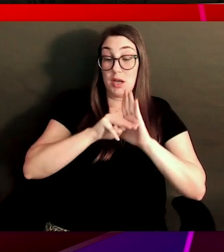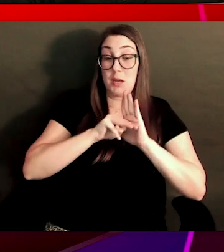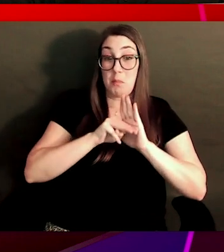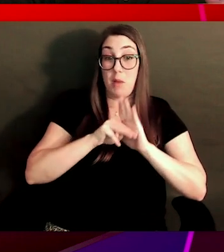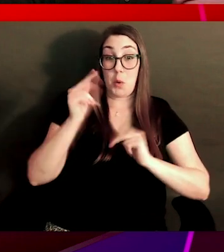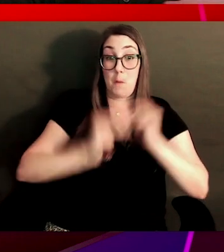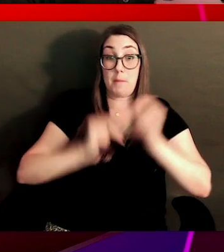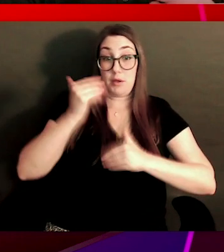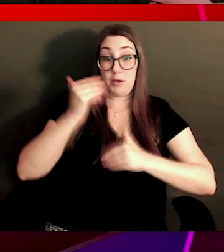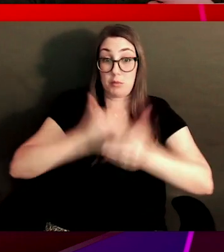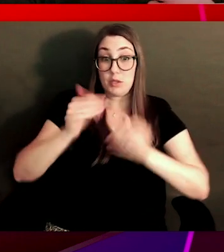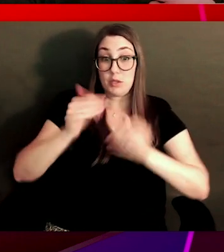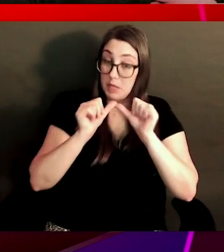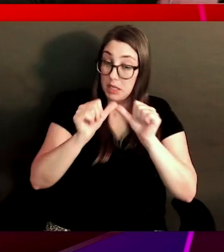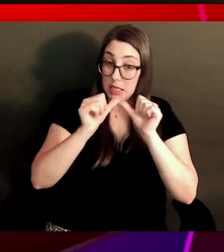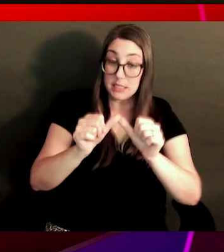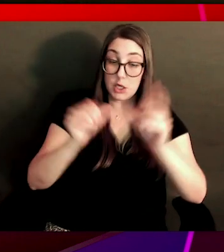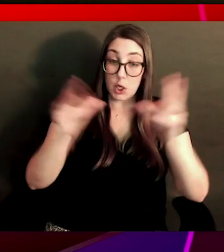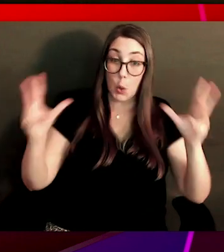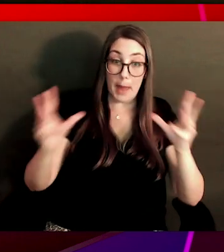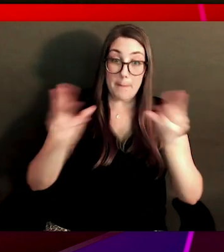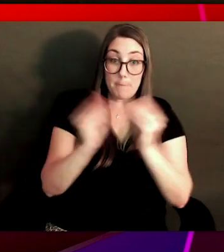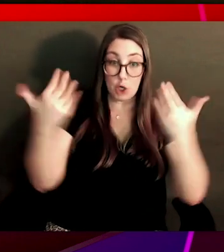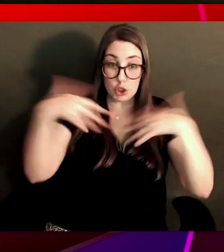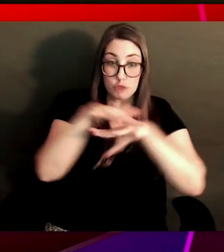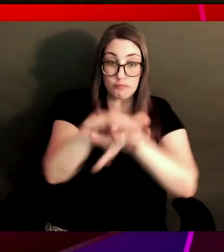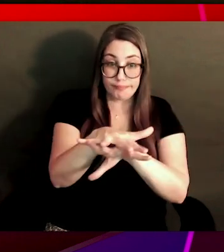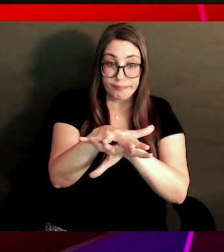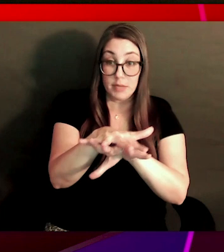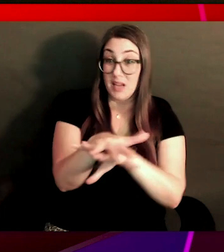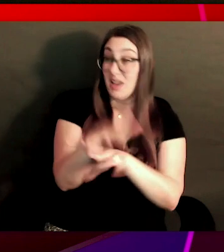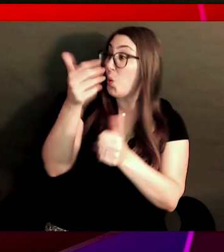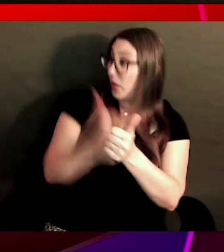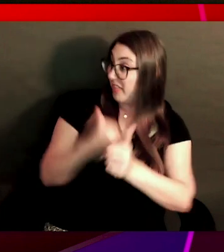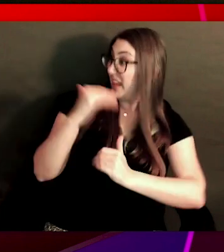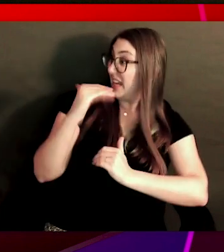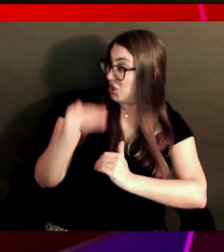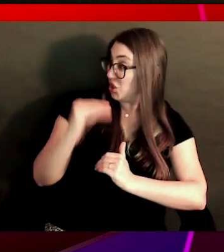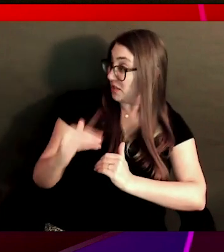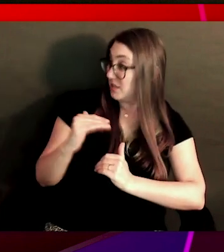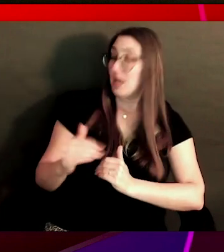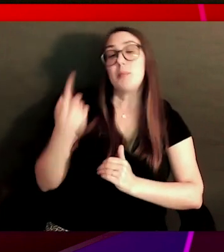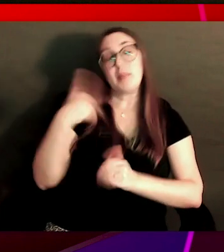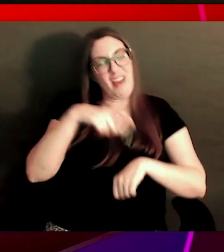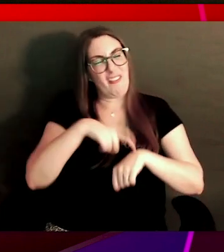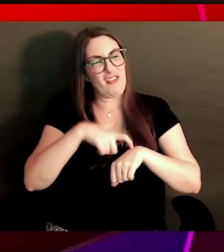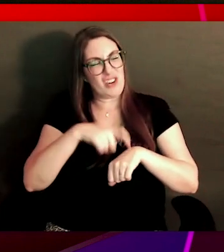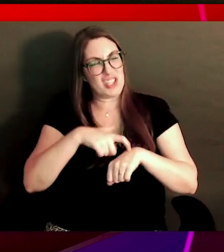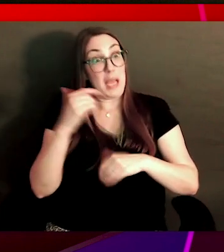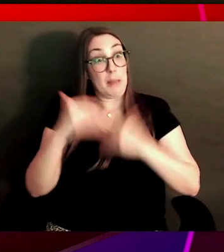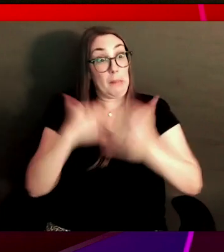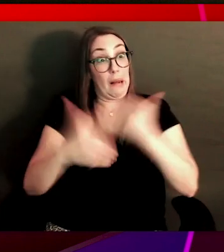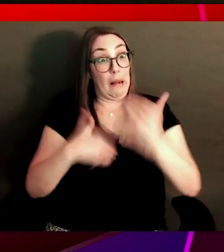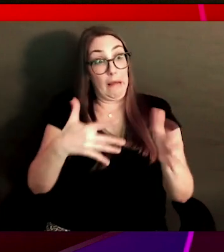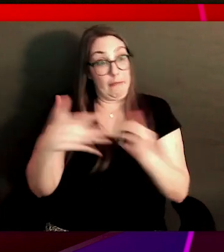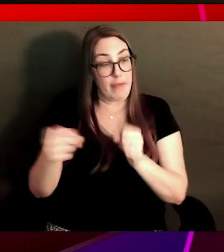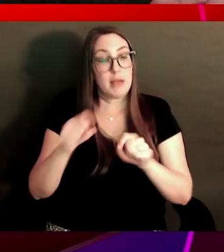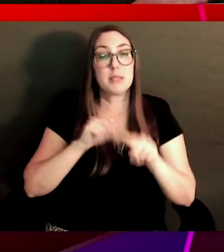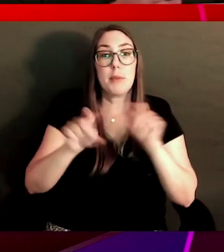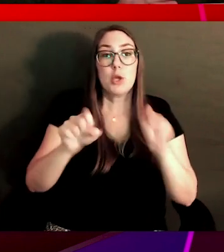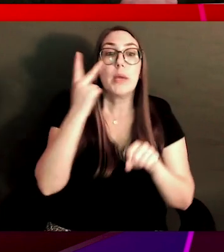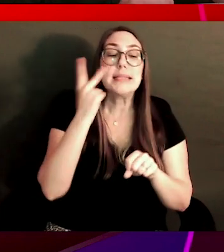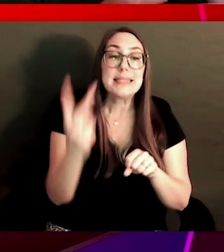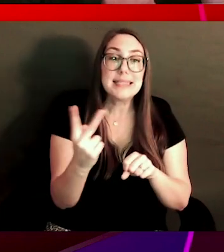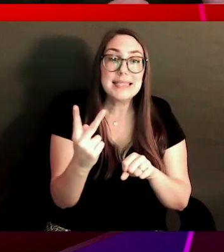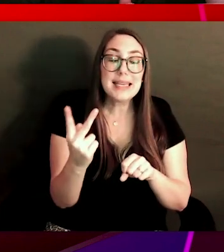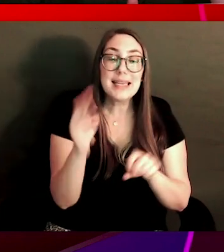those data frames and together. And you're running each of these steps as you're going down, right? Yes, I'm just kind of, you know, for the sake of time, I'm running a little quickly here. But you can see, if we